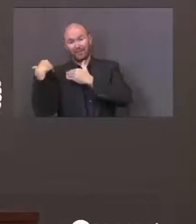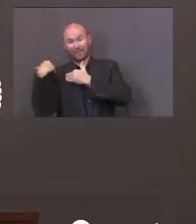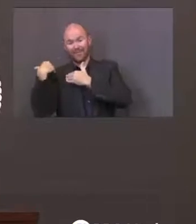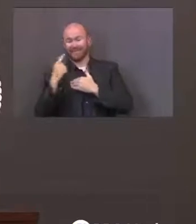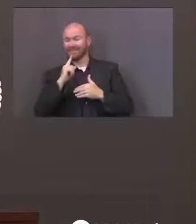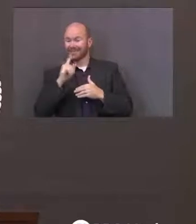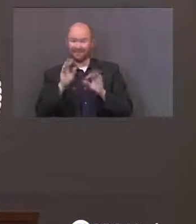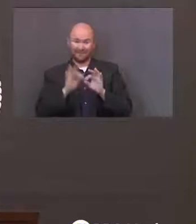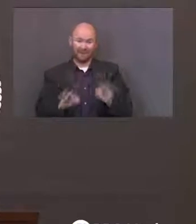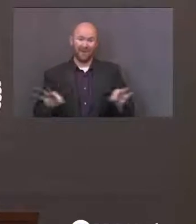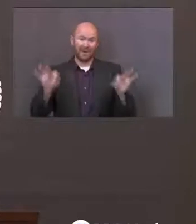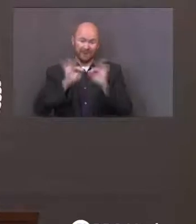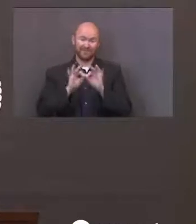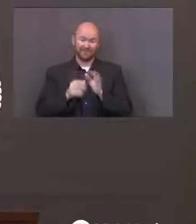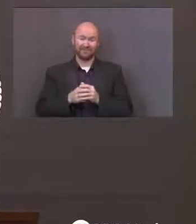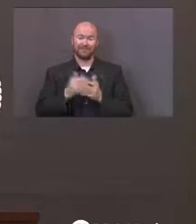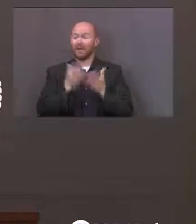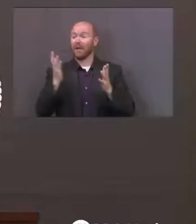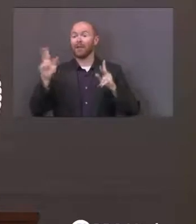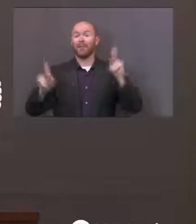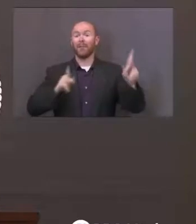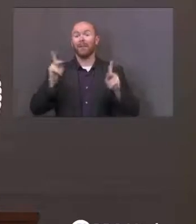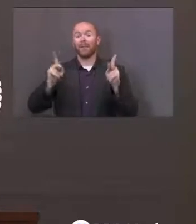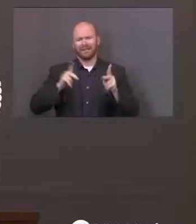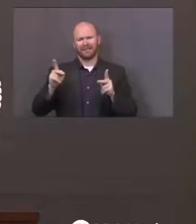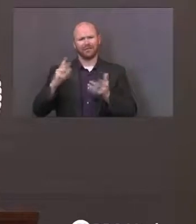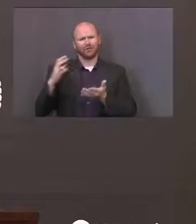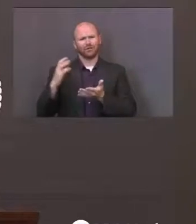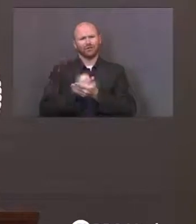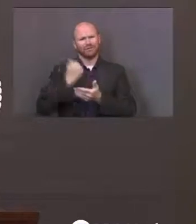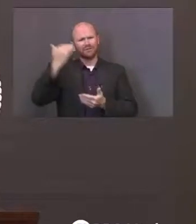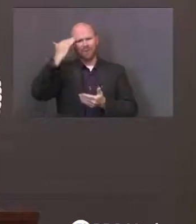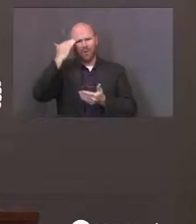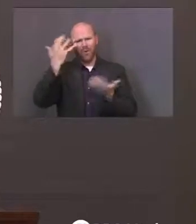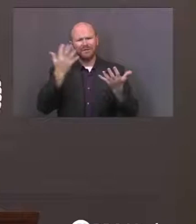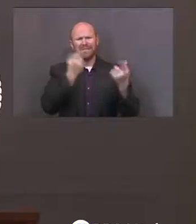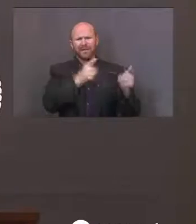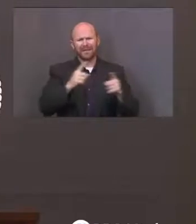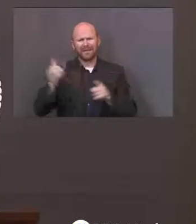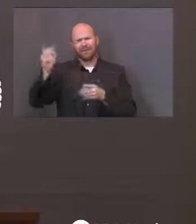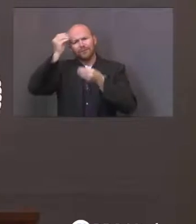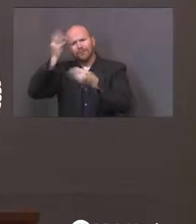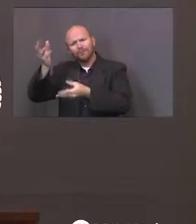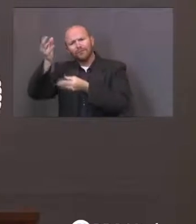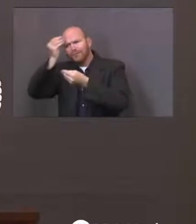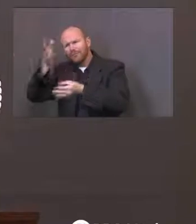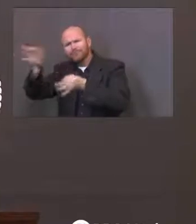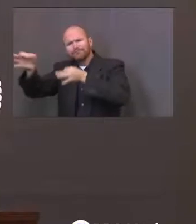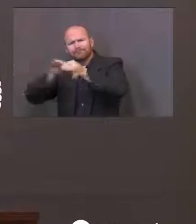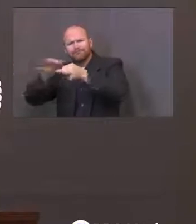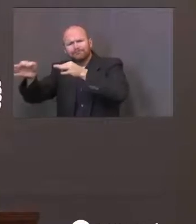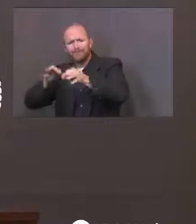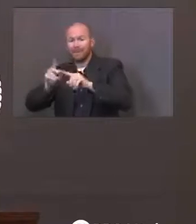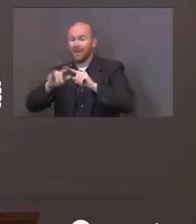critical. The public not only deserves to be informed about what's going on as we lead through this,